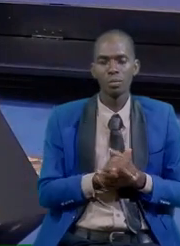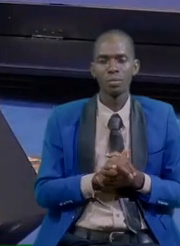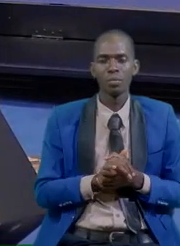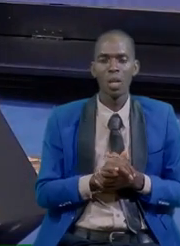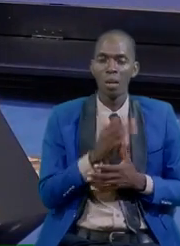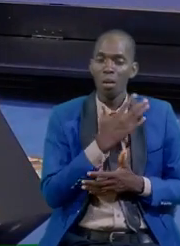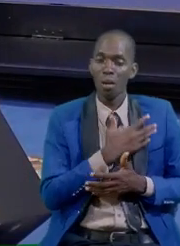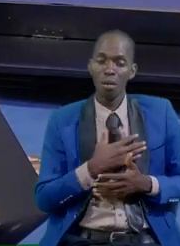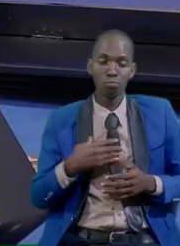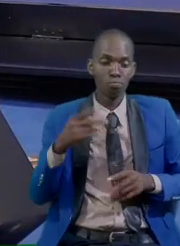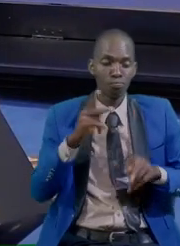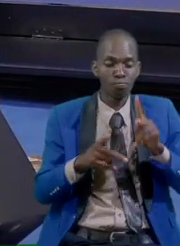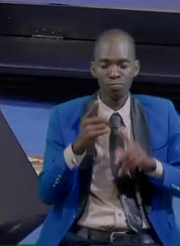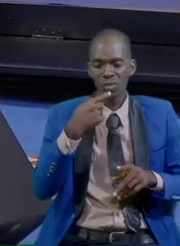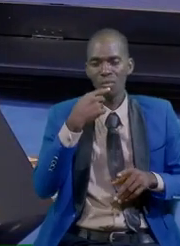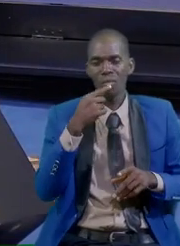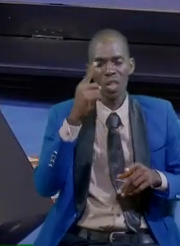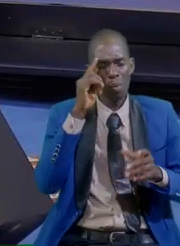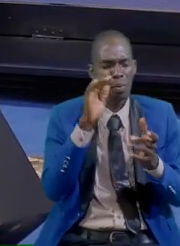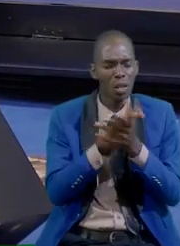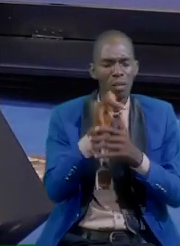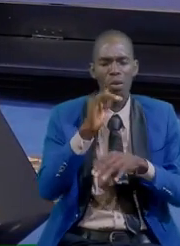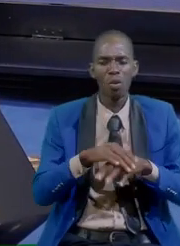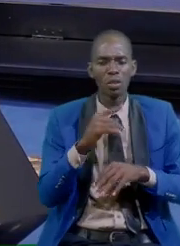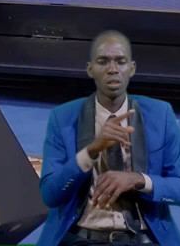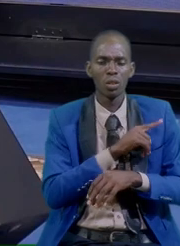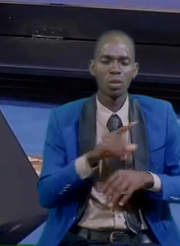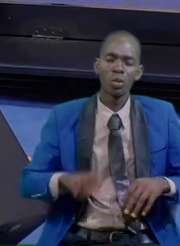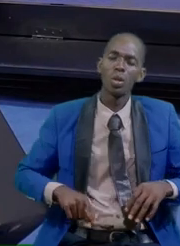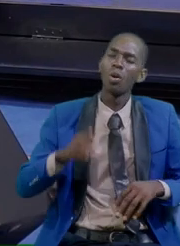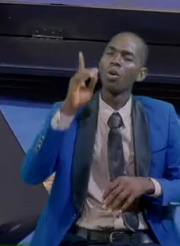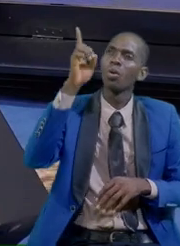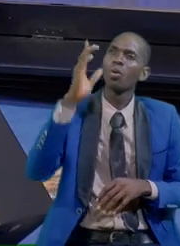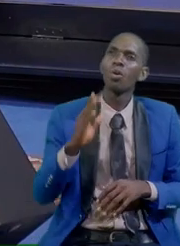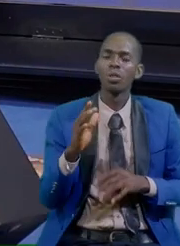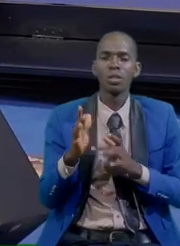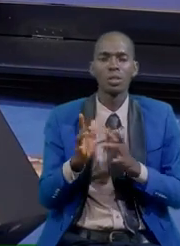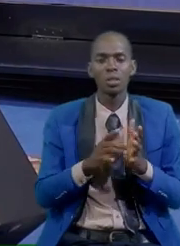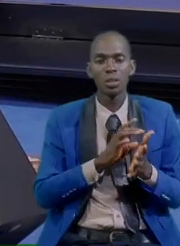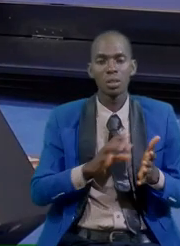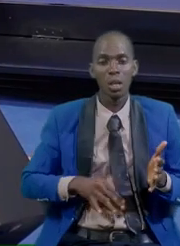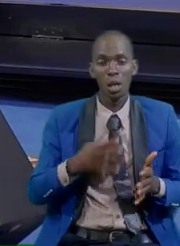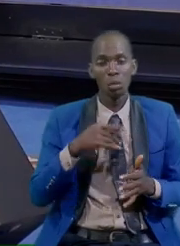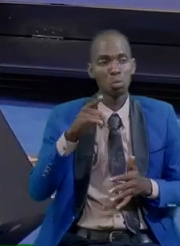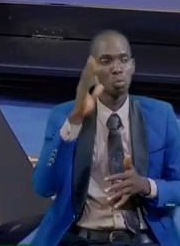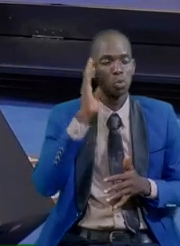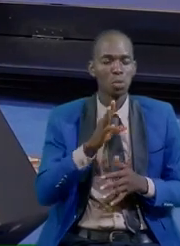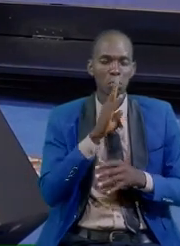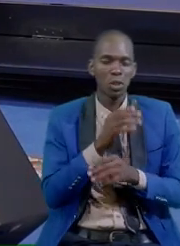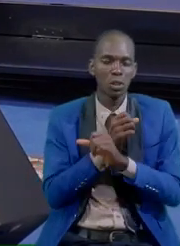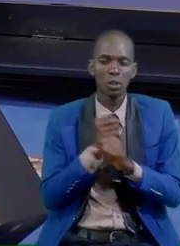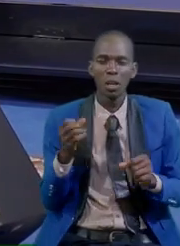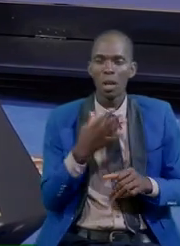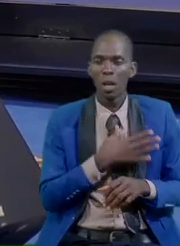They said, believe on the Lord Jesus Christ, and thou shalt be saved. And